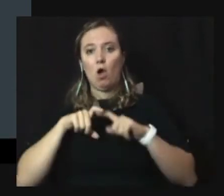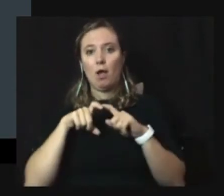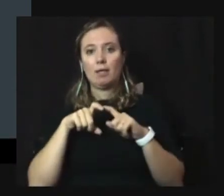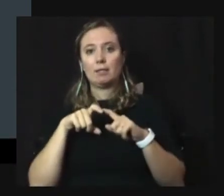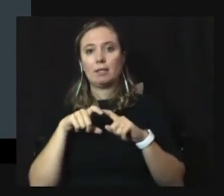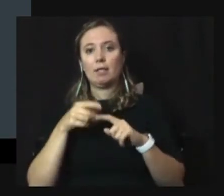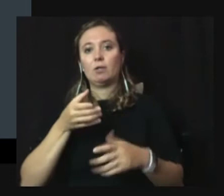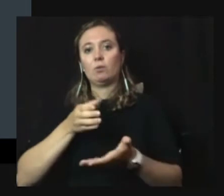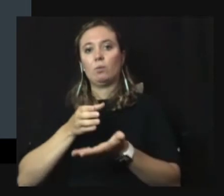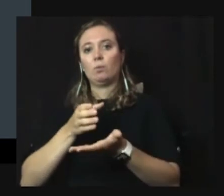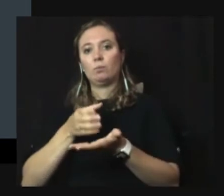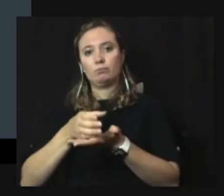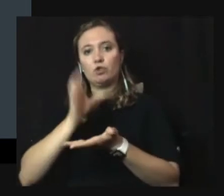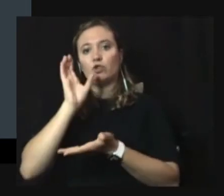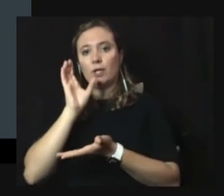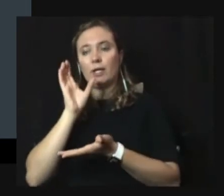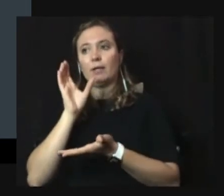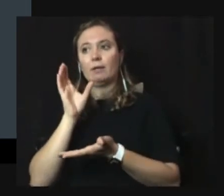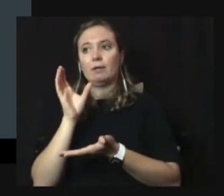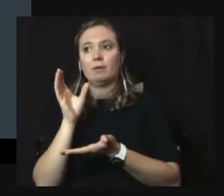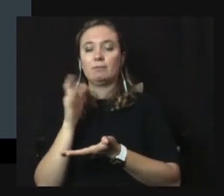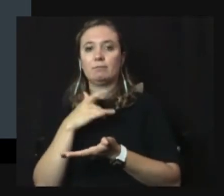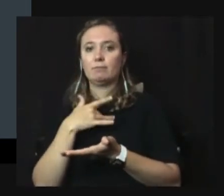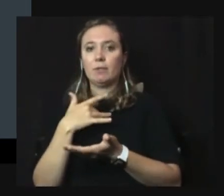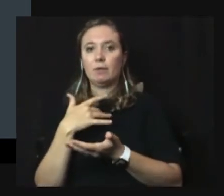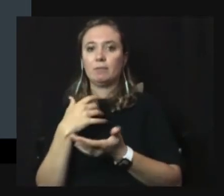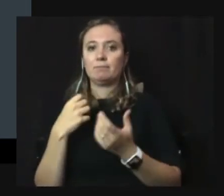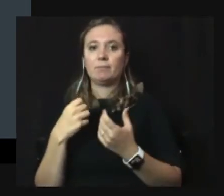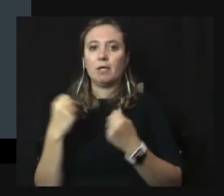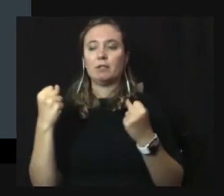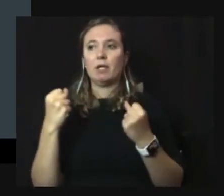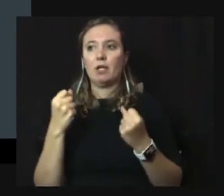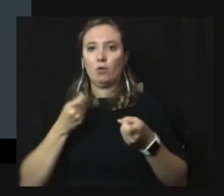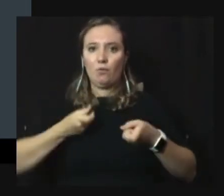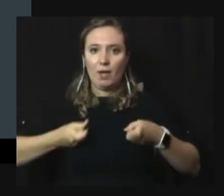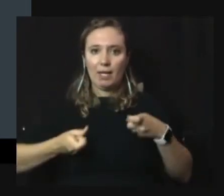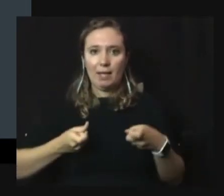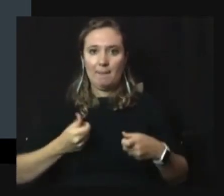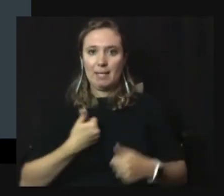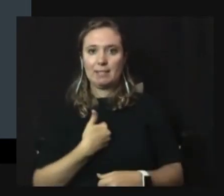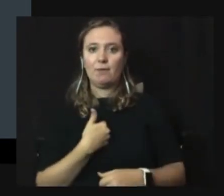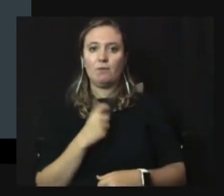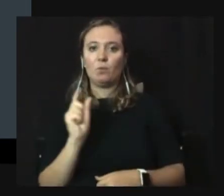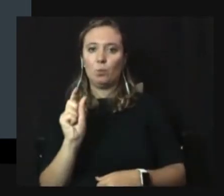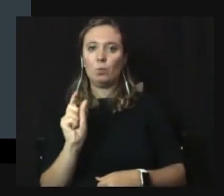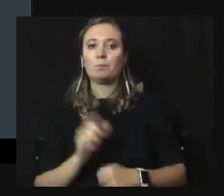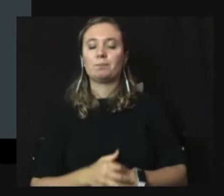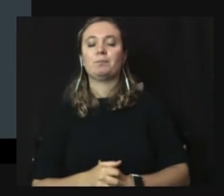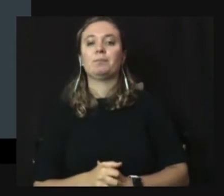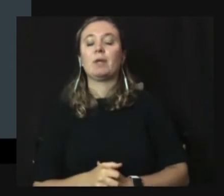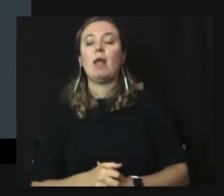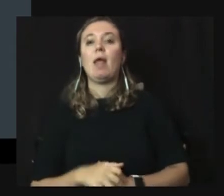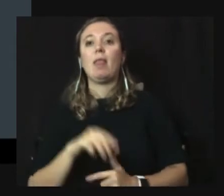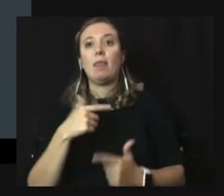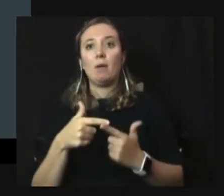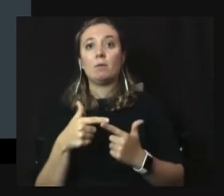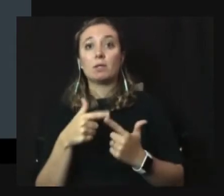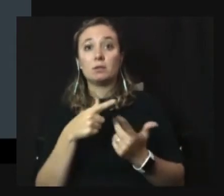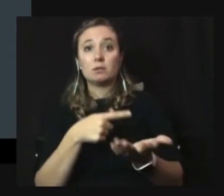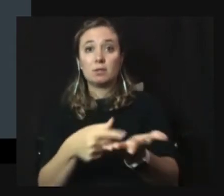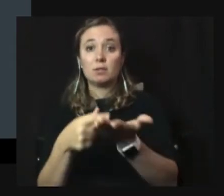drink and hydrate and regulate myself a little bit. And we're going to talk about,